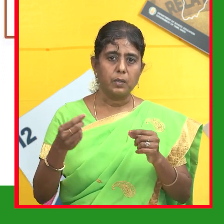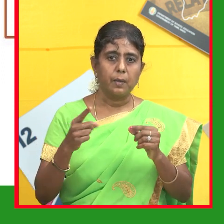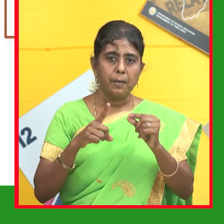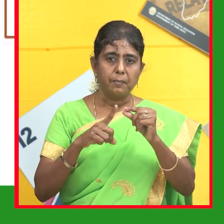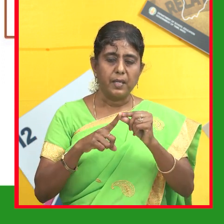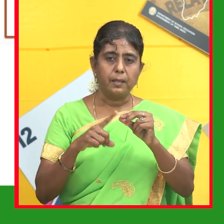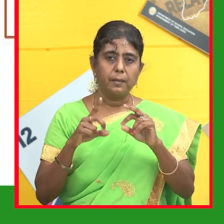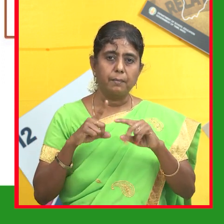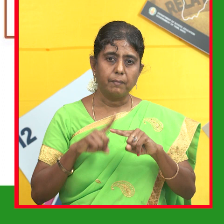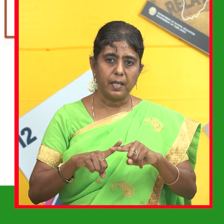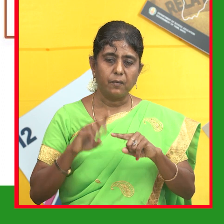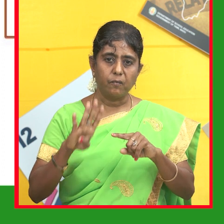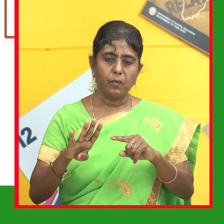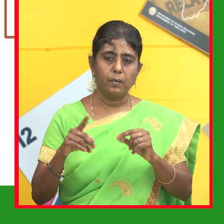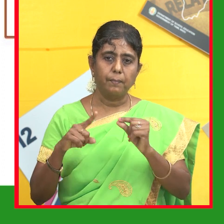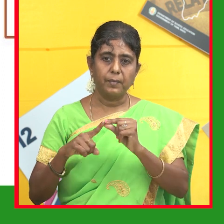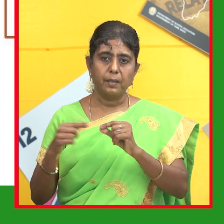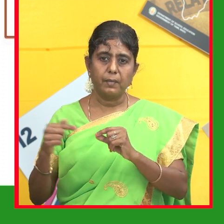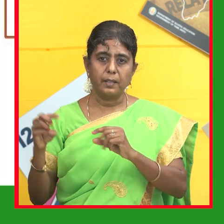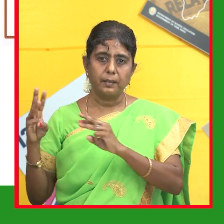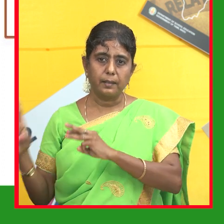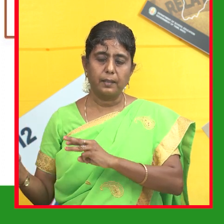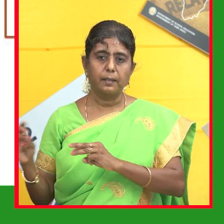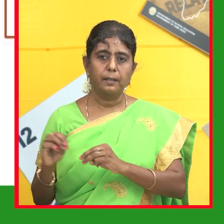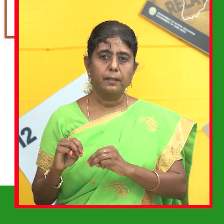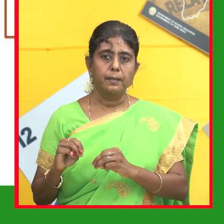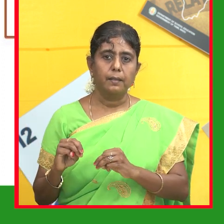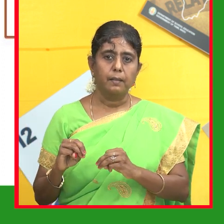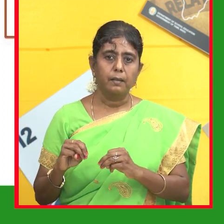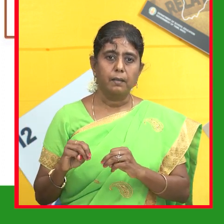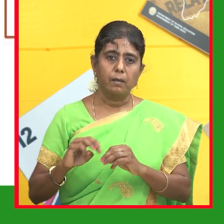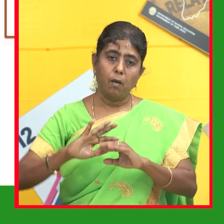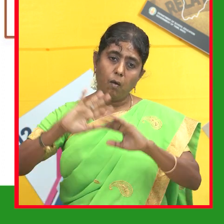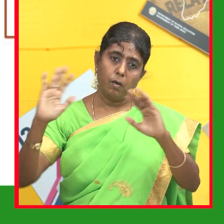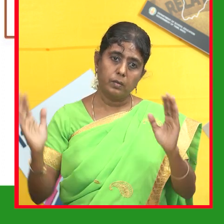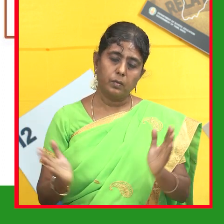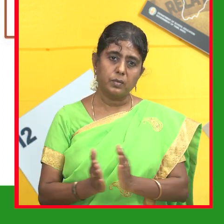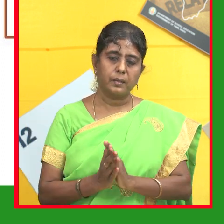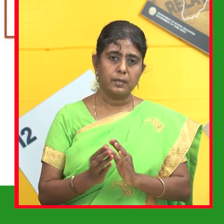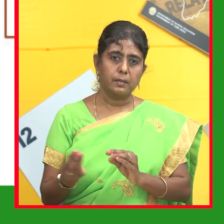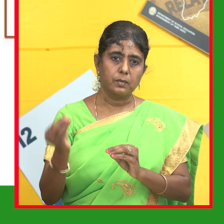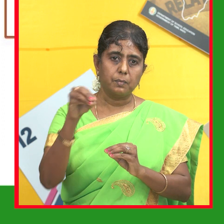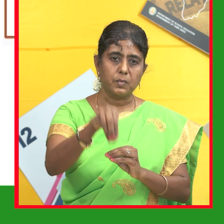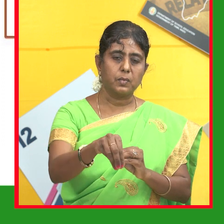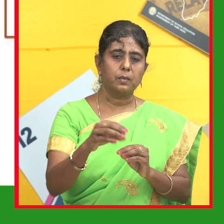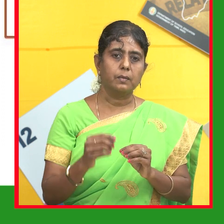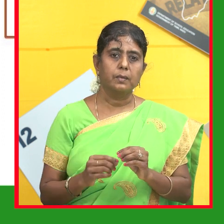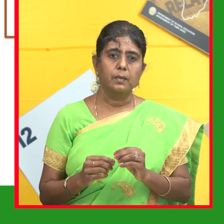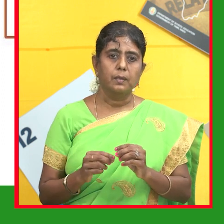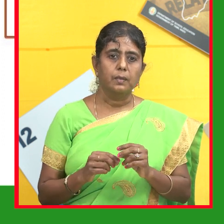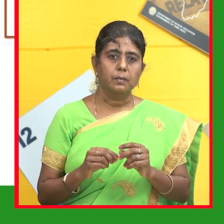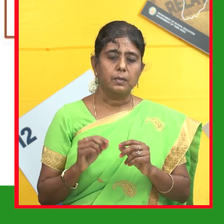plus 4 and p minus 3. So now what we have to see that all those factors we have to substitute